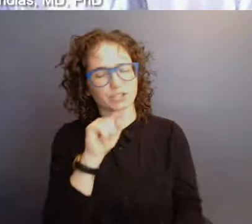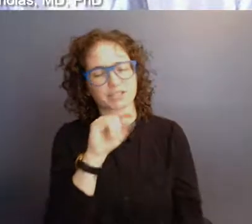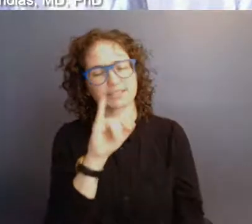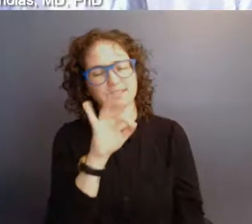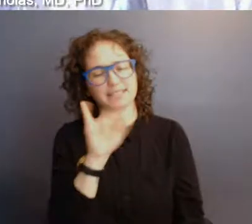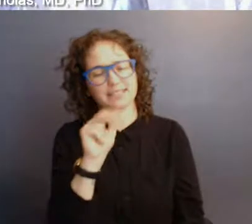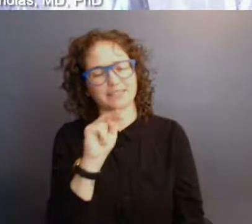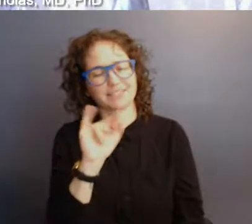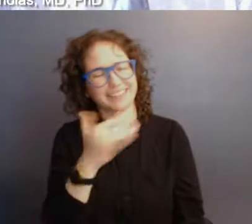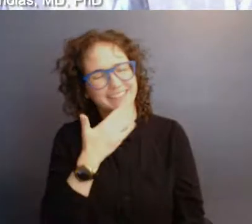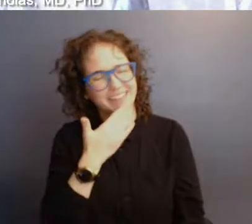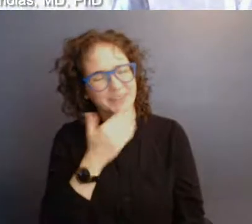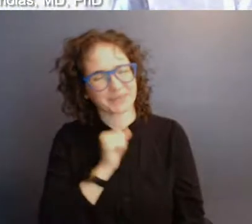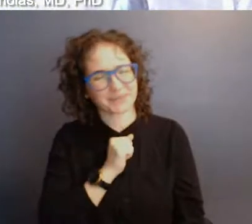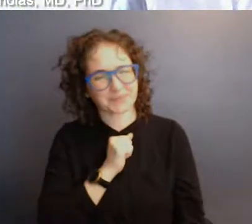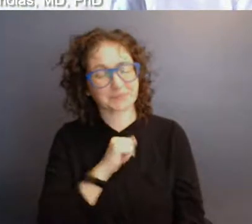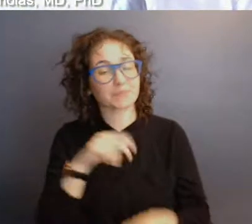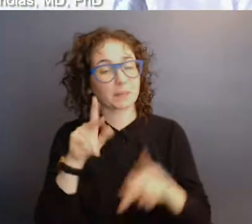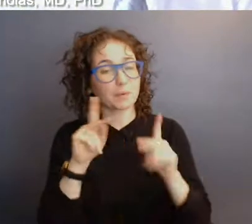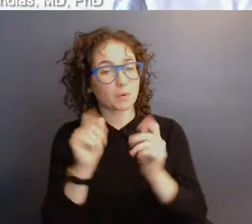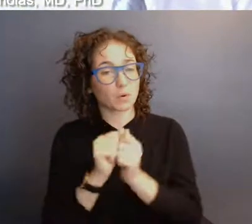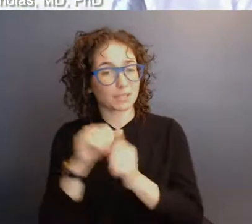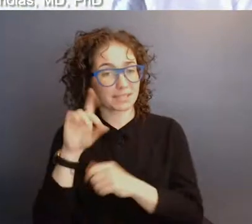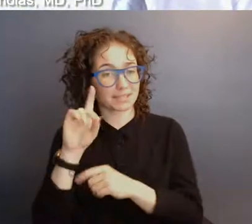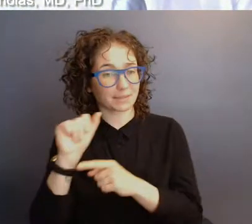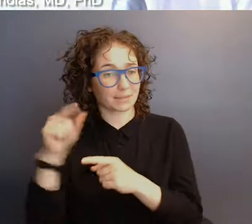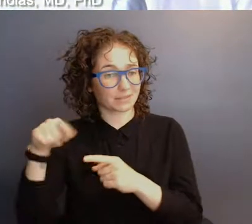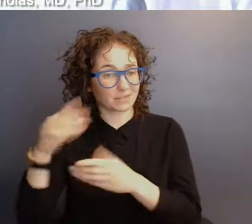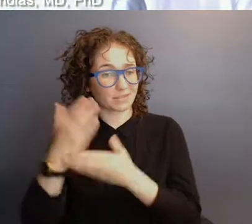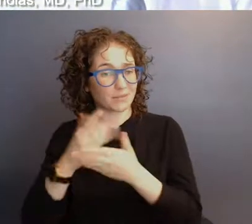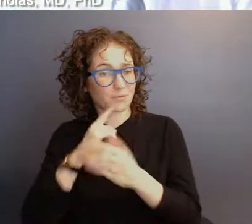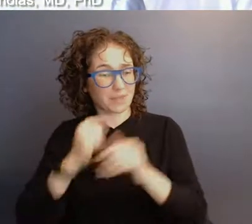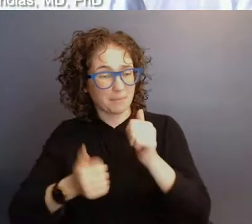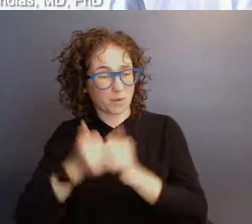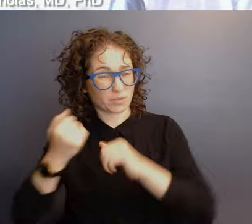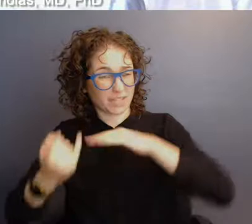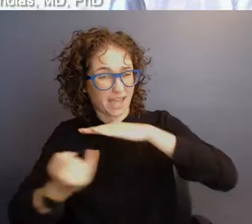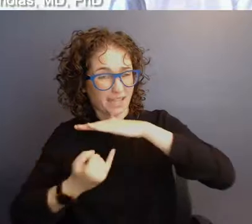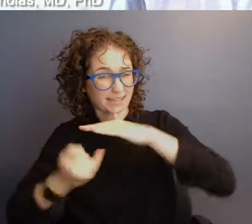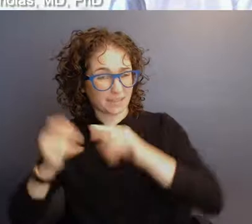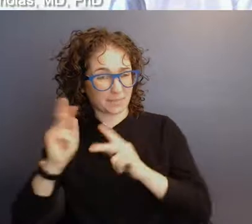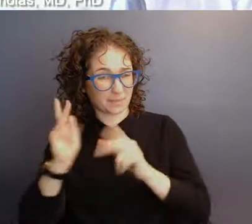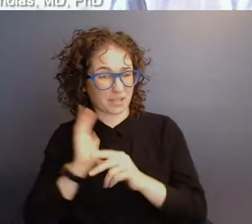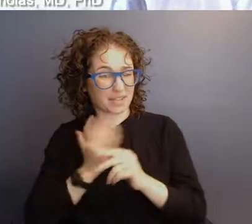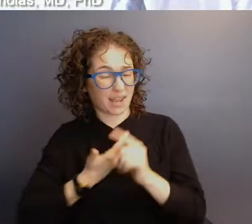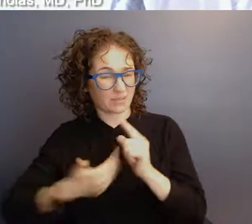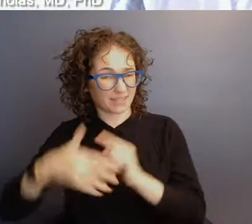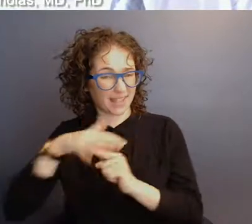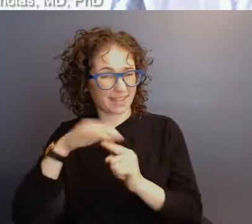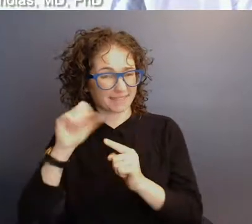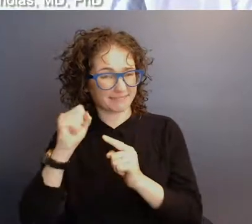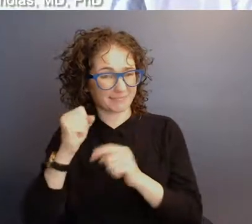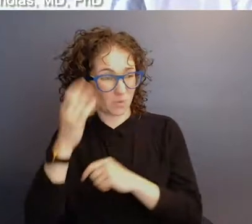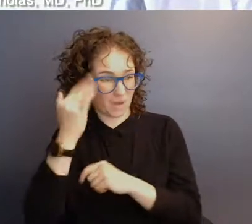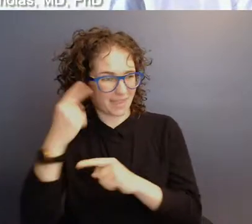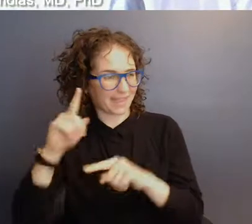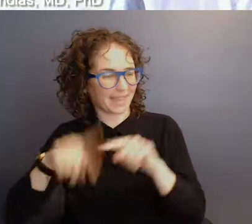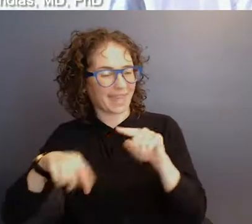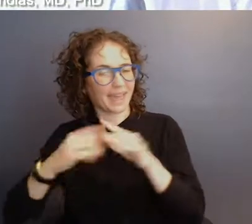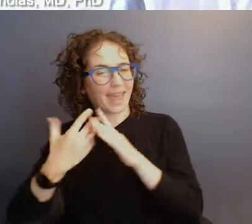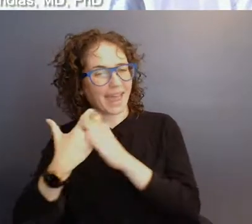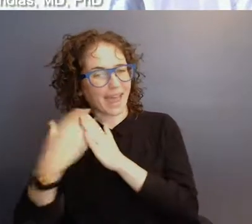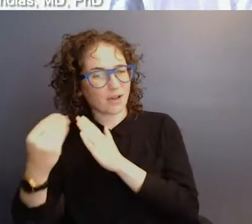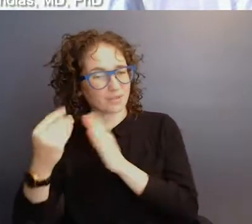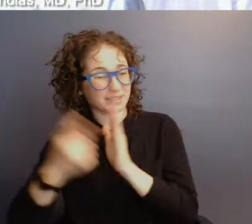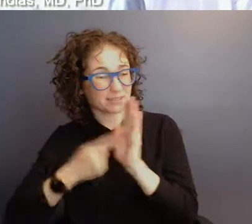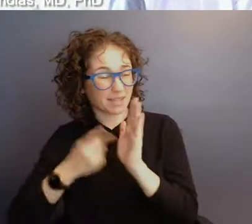know, people with disabilities are some of the most isolated persons in our society because they can't get out in some cases or don't